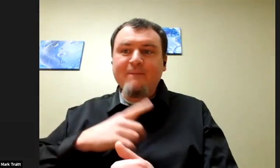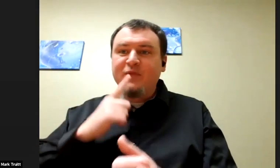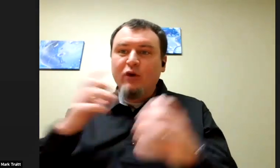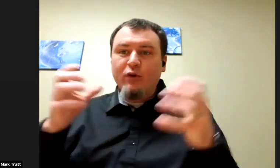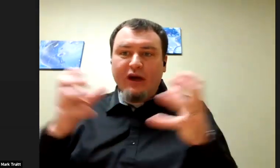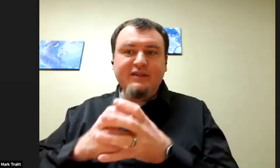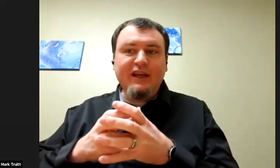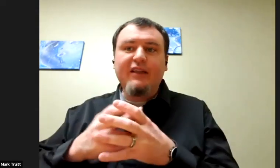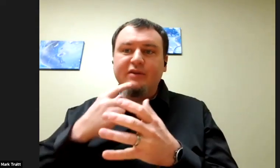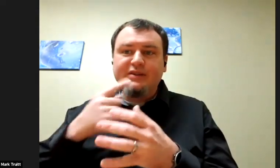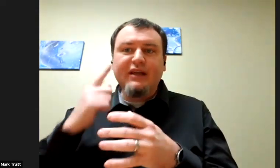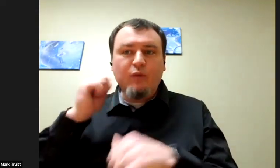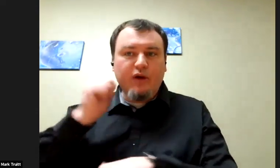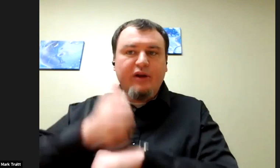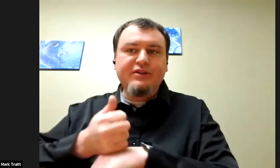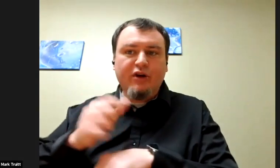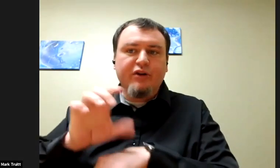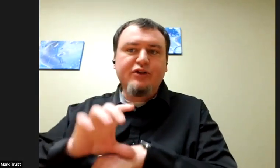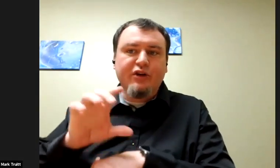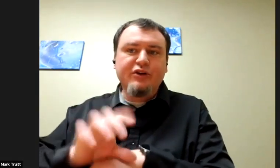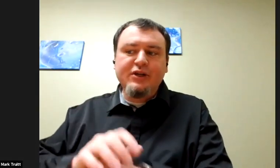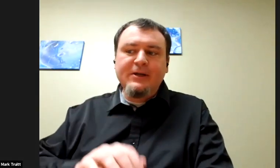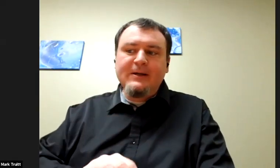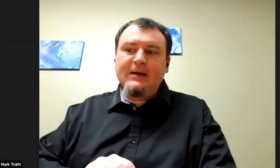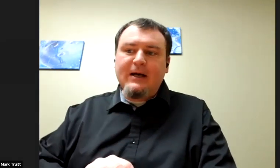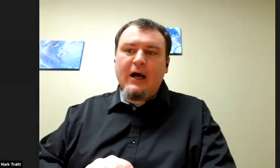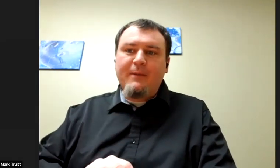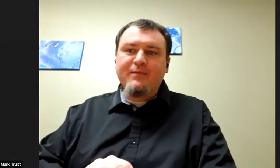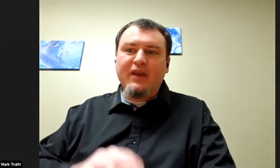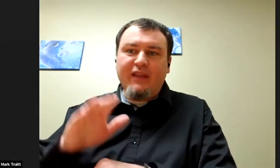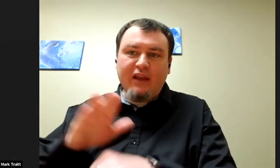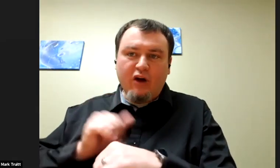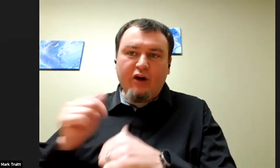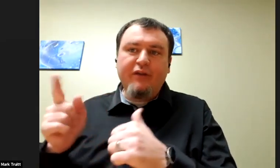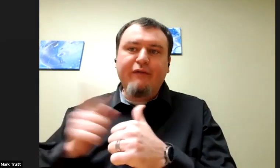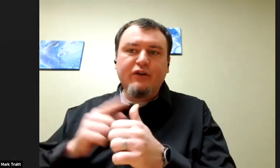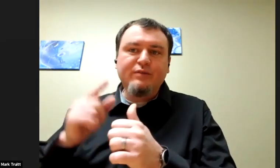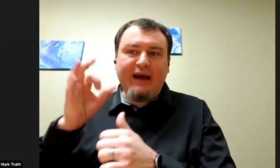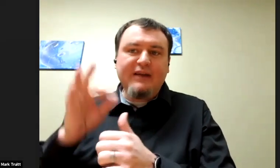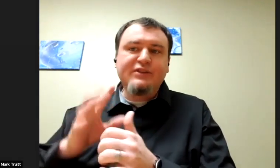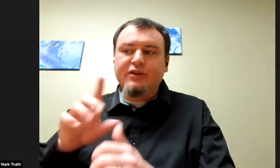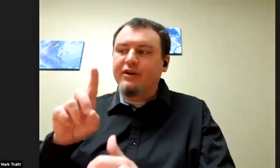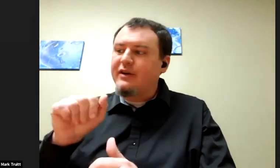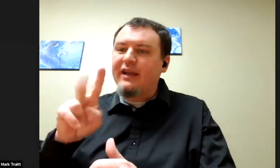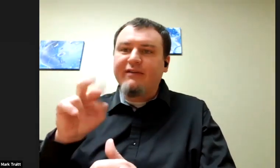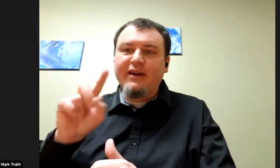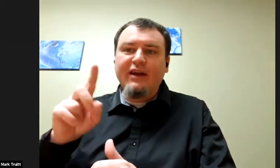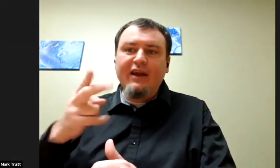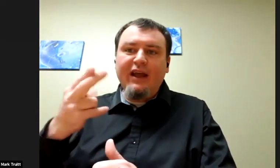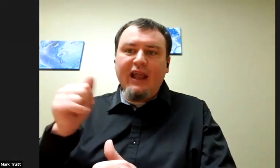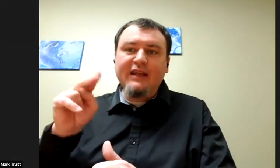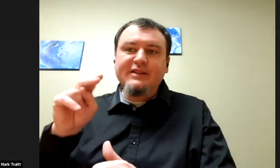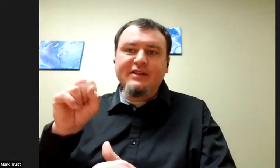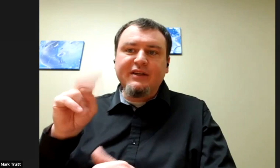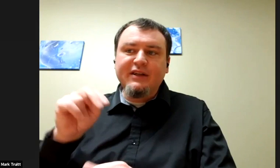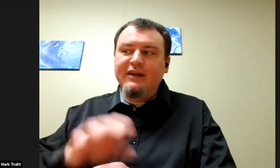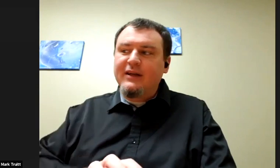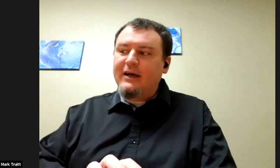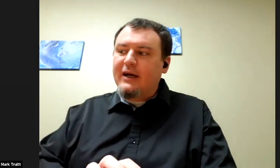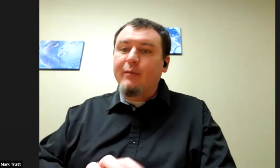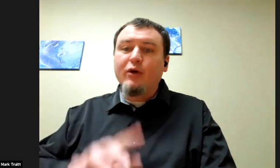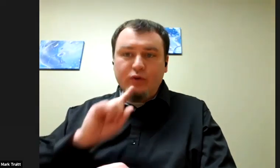men who got together and said, we're going to start a church. And they called the first pastor, David